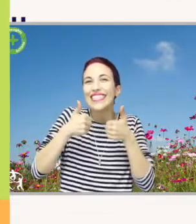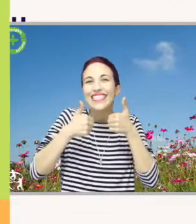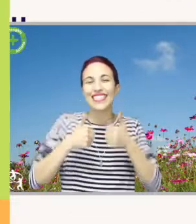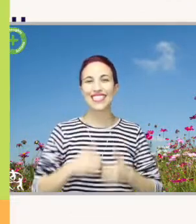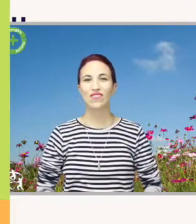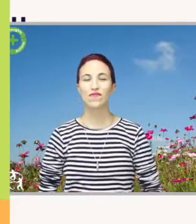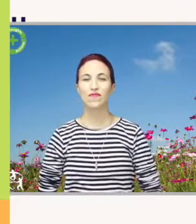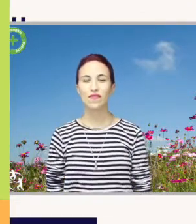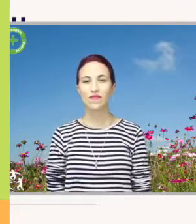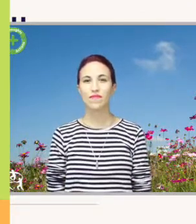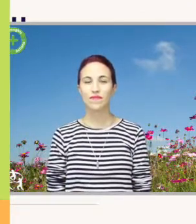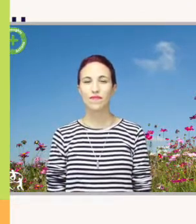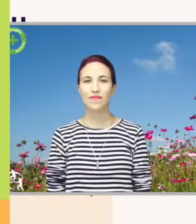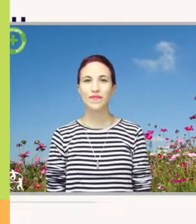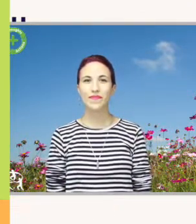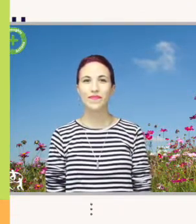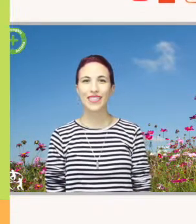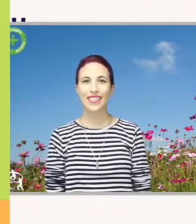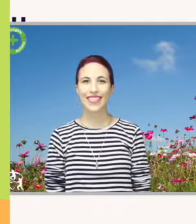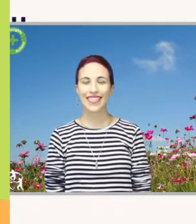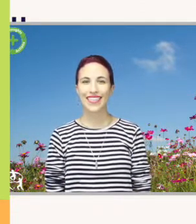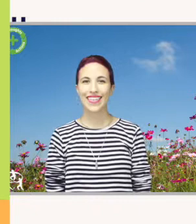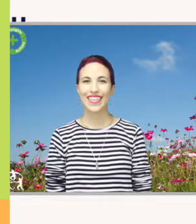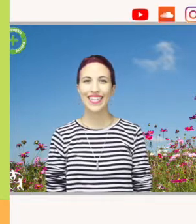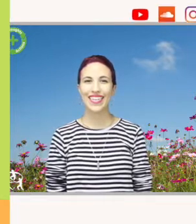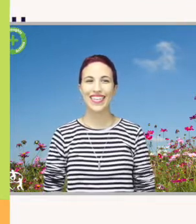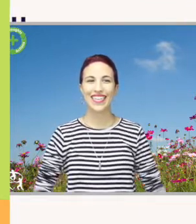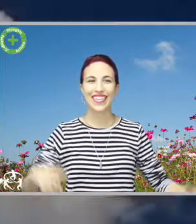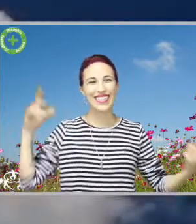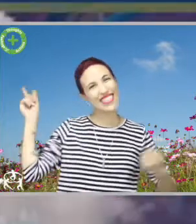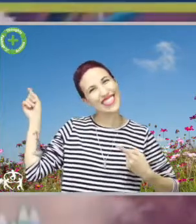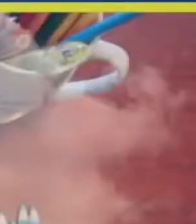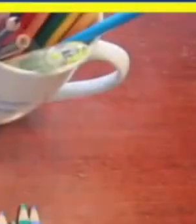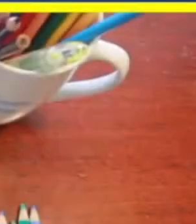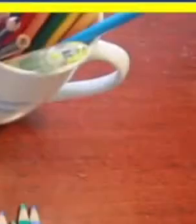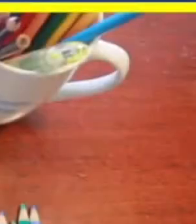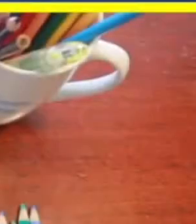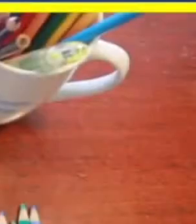most awesome activity. Take a look here.